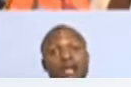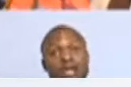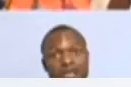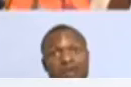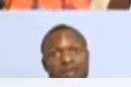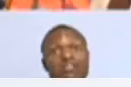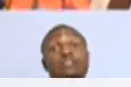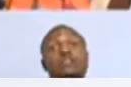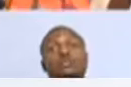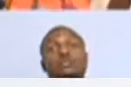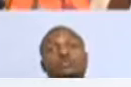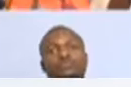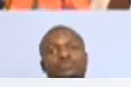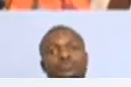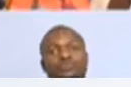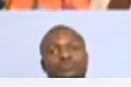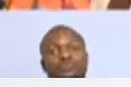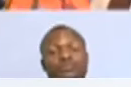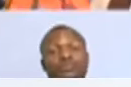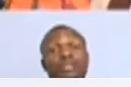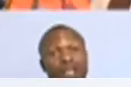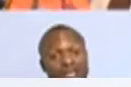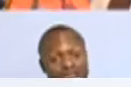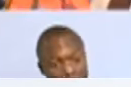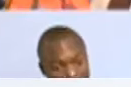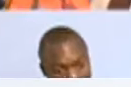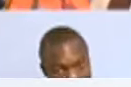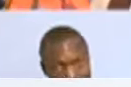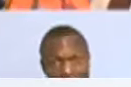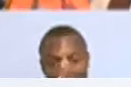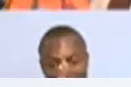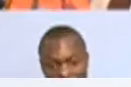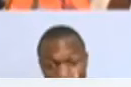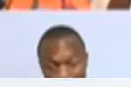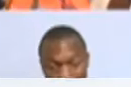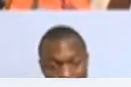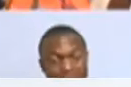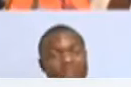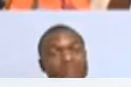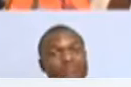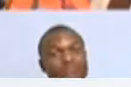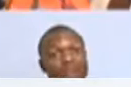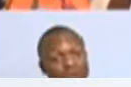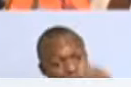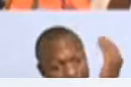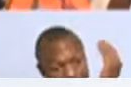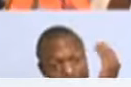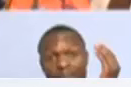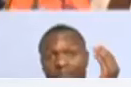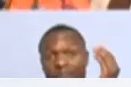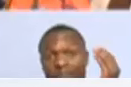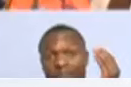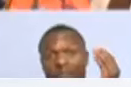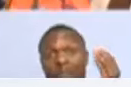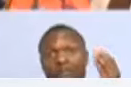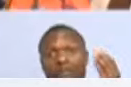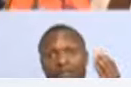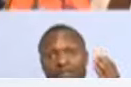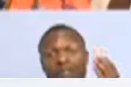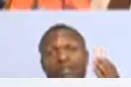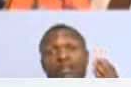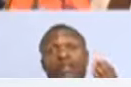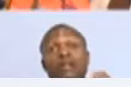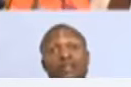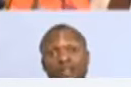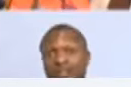health, given the needs for sanitation. Madam Speaker, to improve the living conditions of the needy